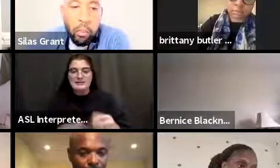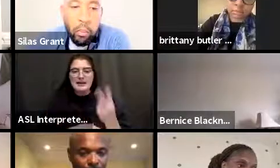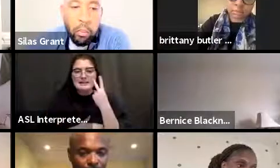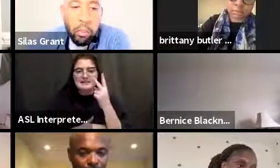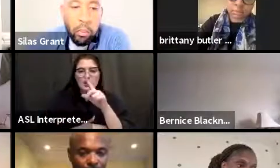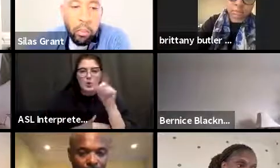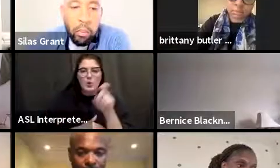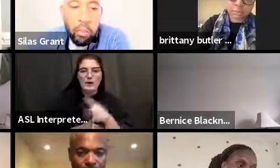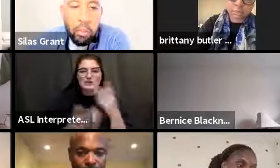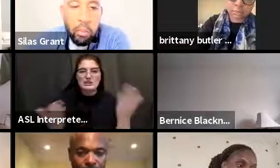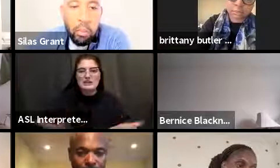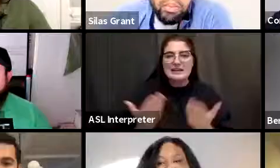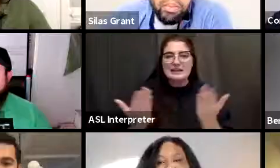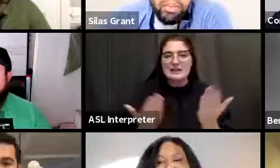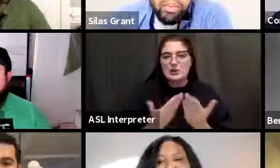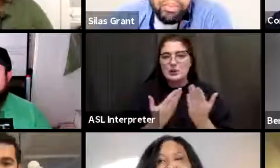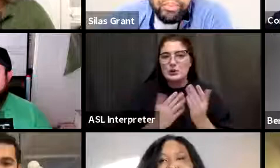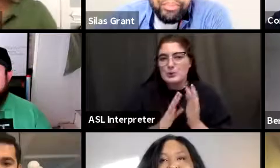question here.